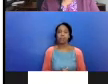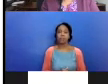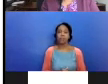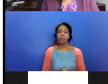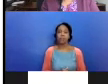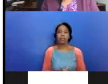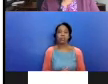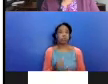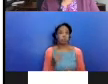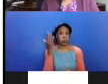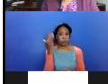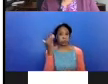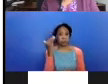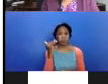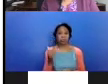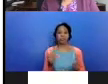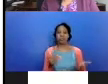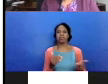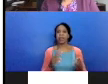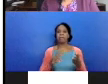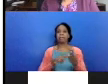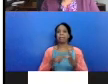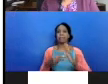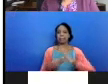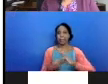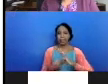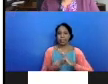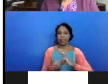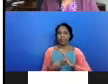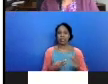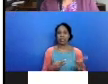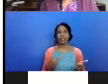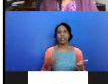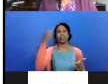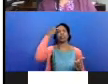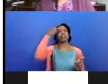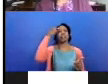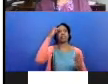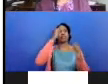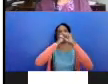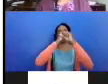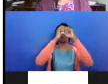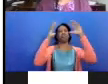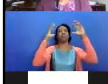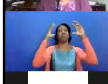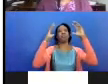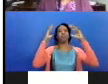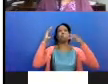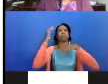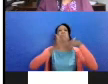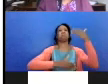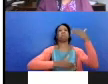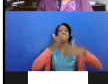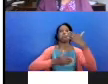So so narrative therapy is what I'm drawing on here for just this idea, and it's not unique to narrative therapy.